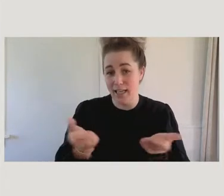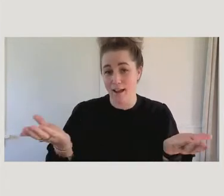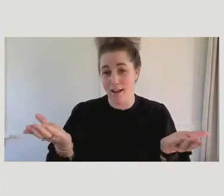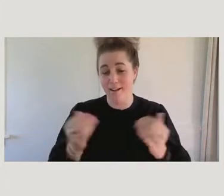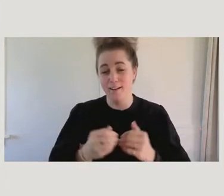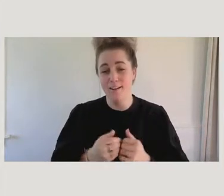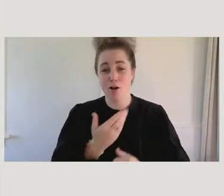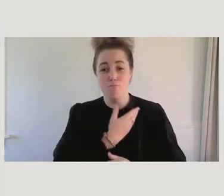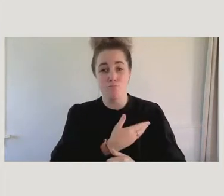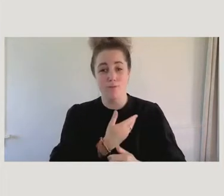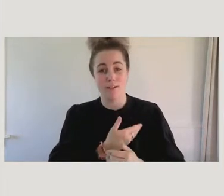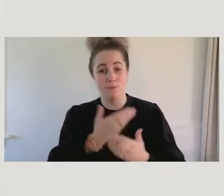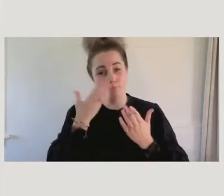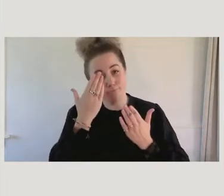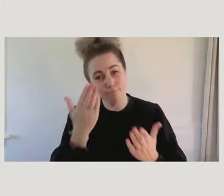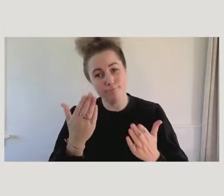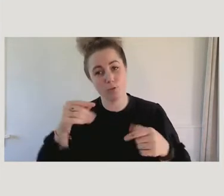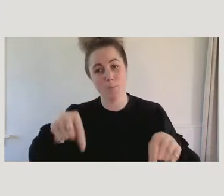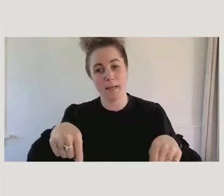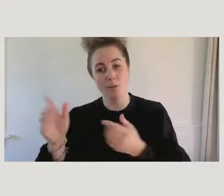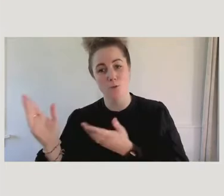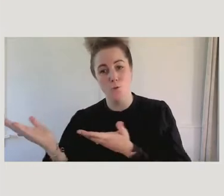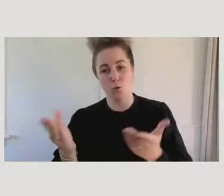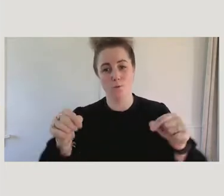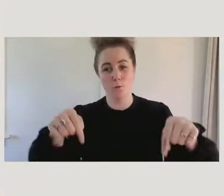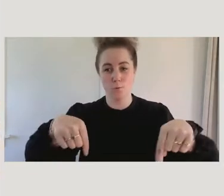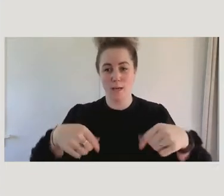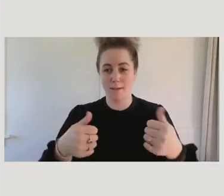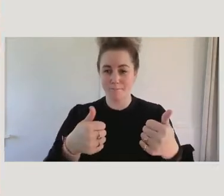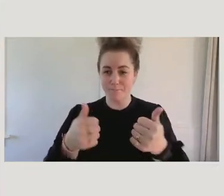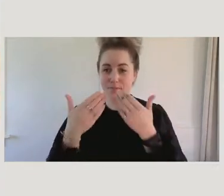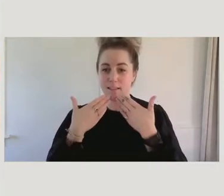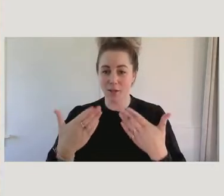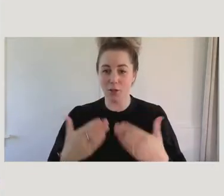and pleasure to be here to serve you guys thank you